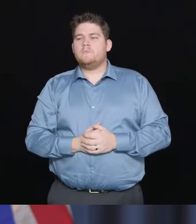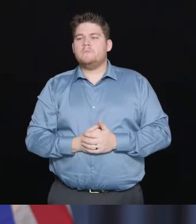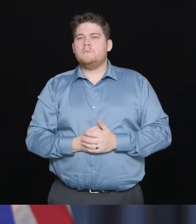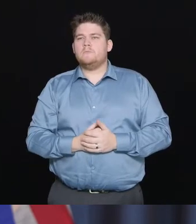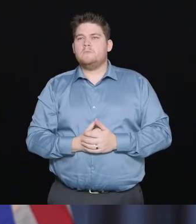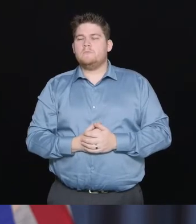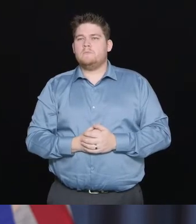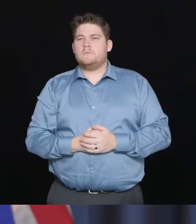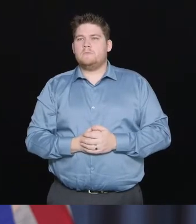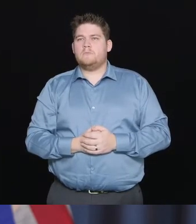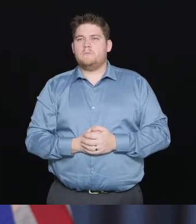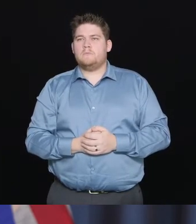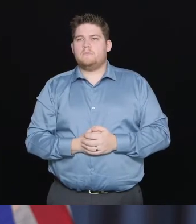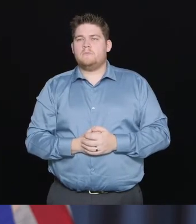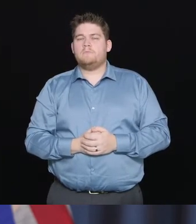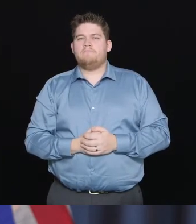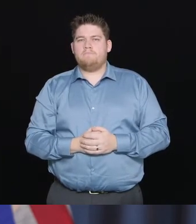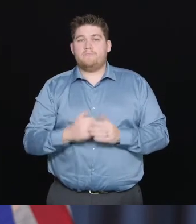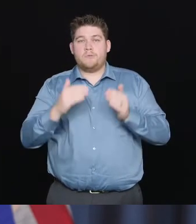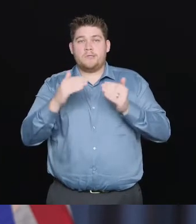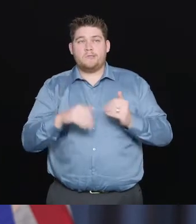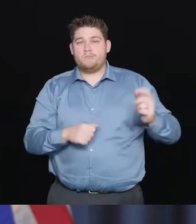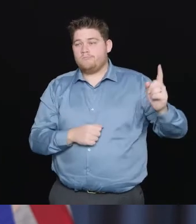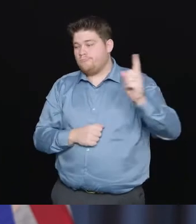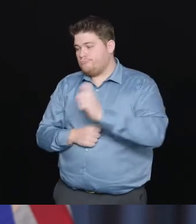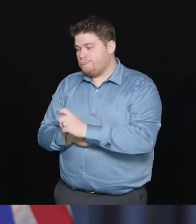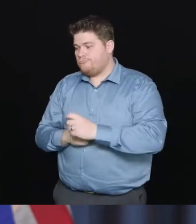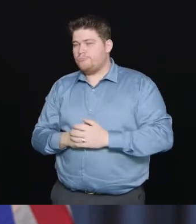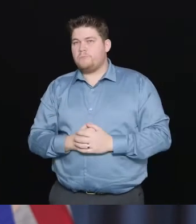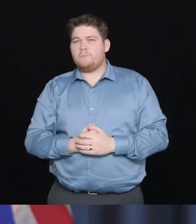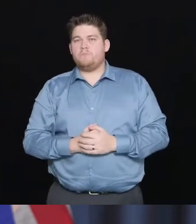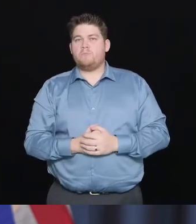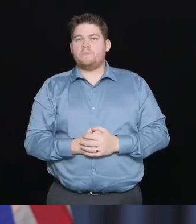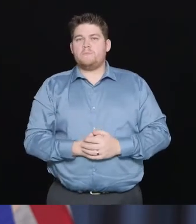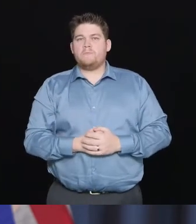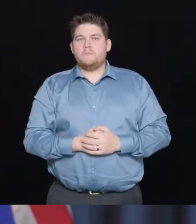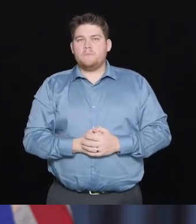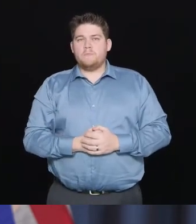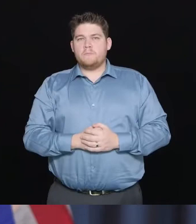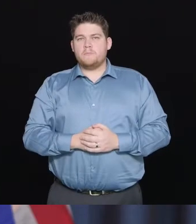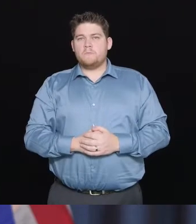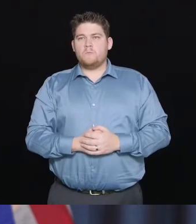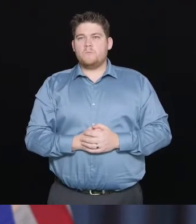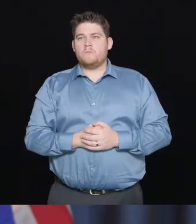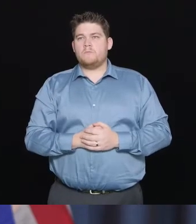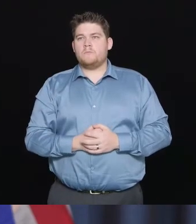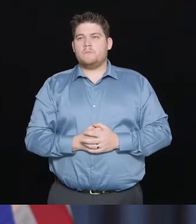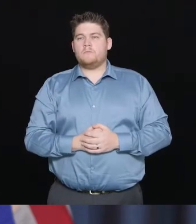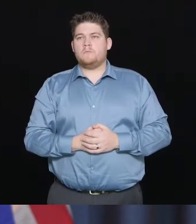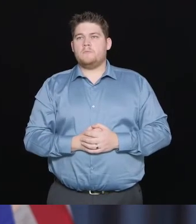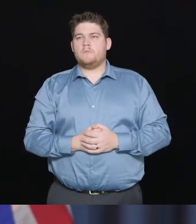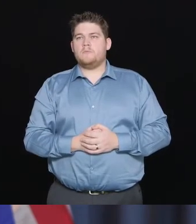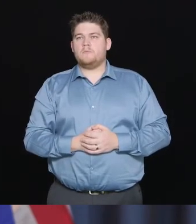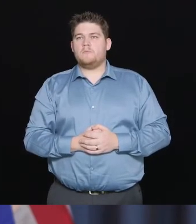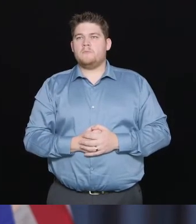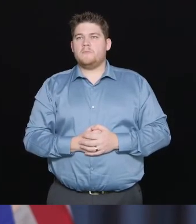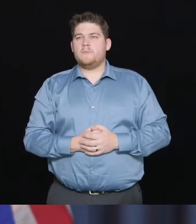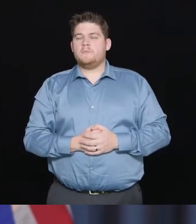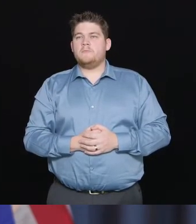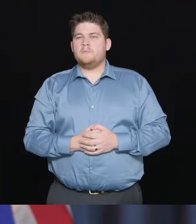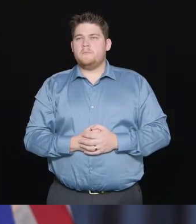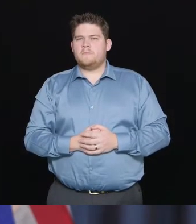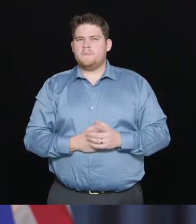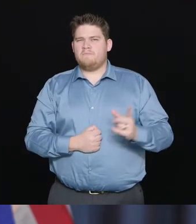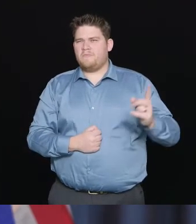So this is a guideline for providers, so physicians and clinicians who are supporting people who are living